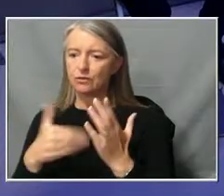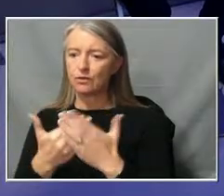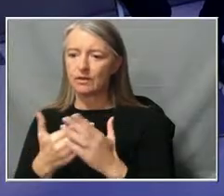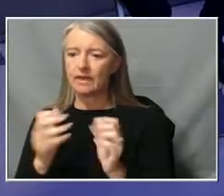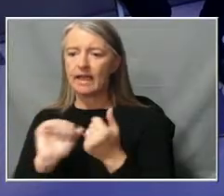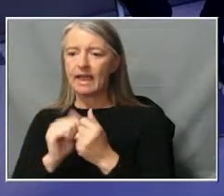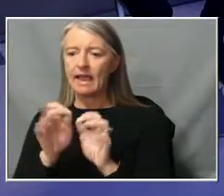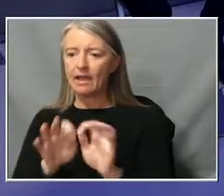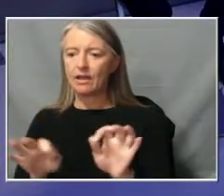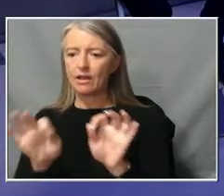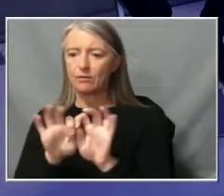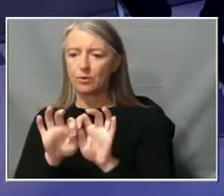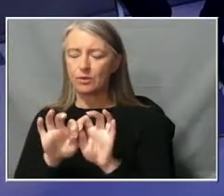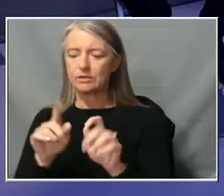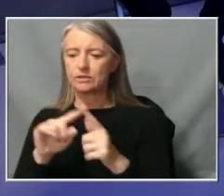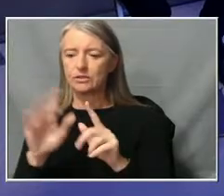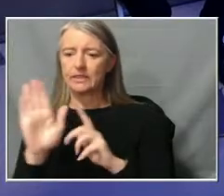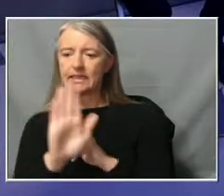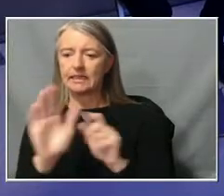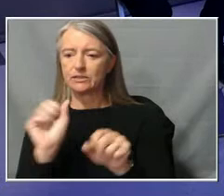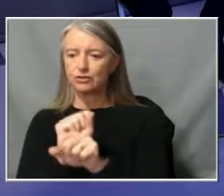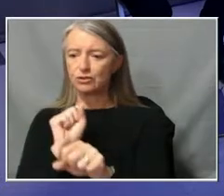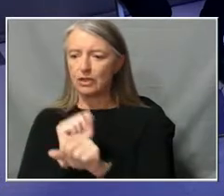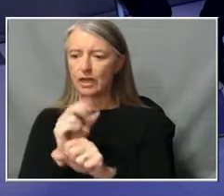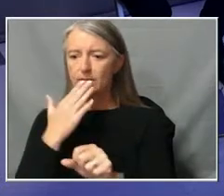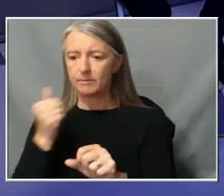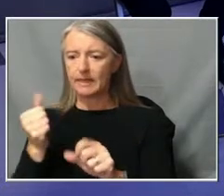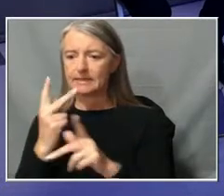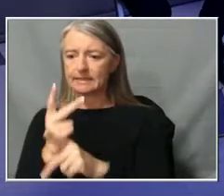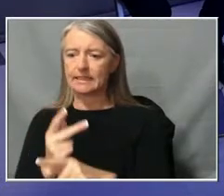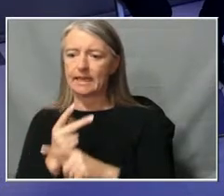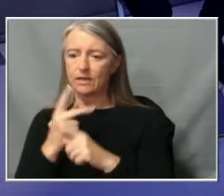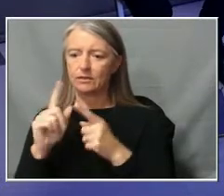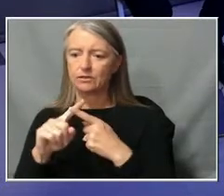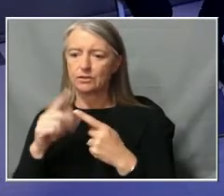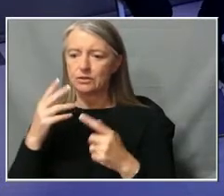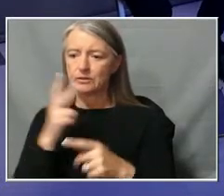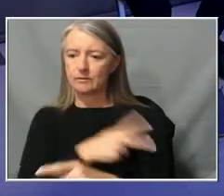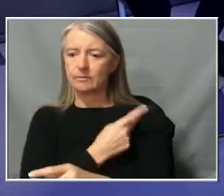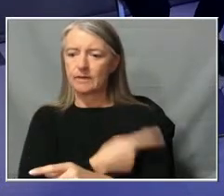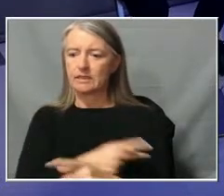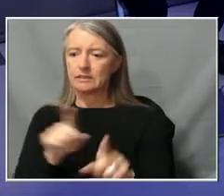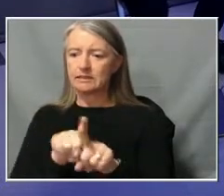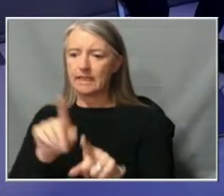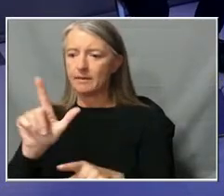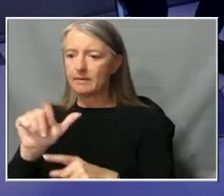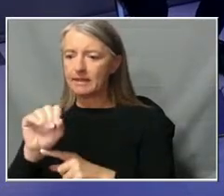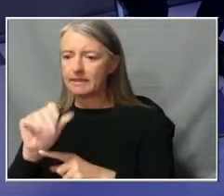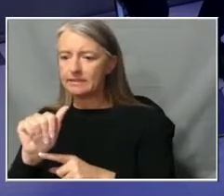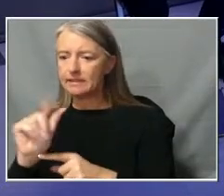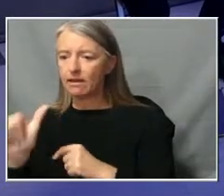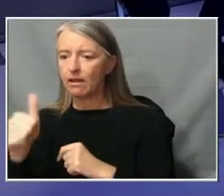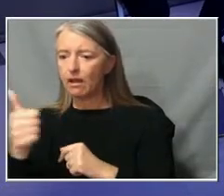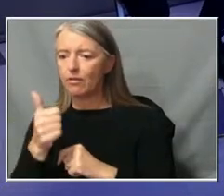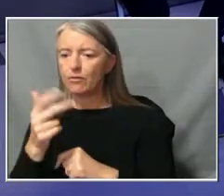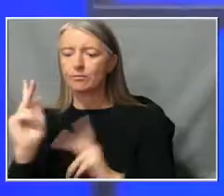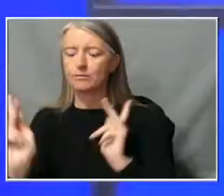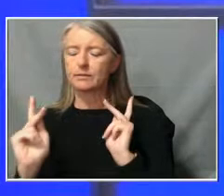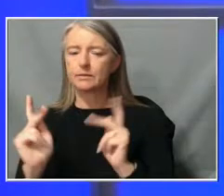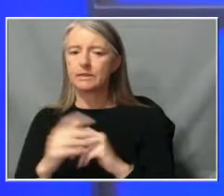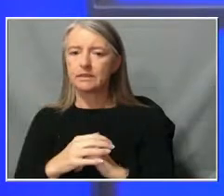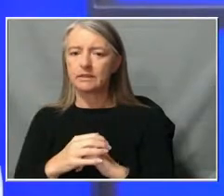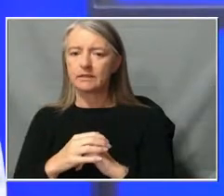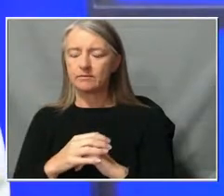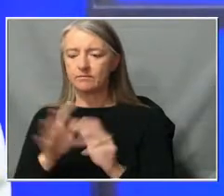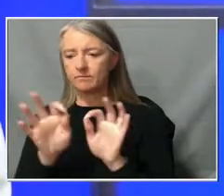someone like Bernie to making sure you're delivering the best care possible to patients like Lisa and beyond? So, that's critical,